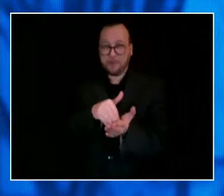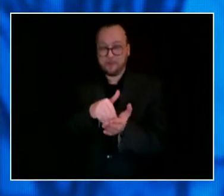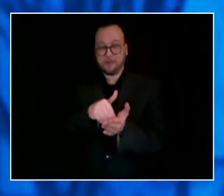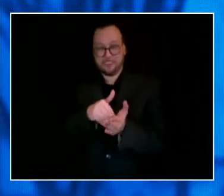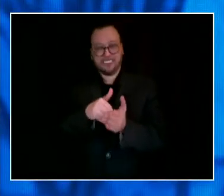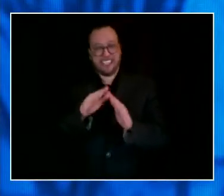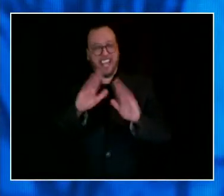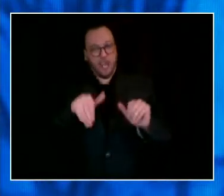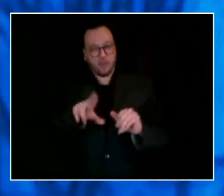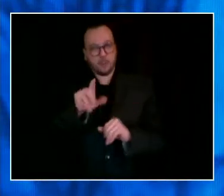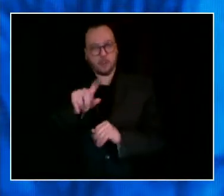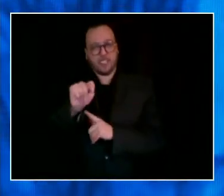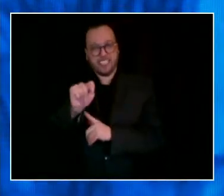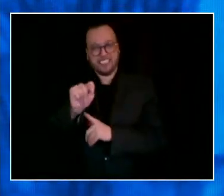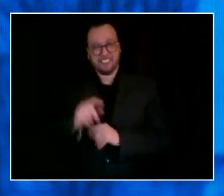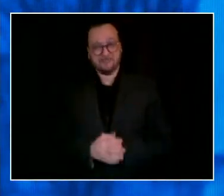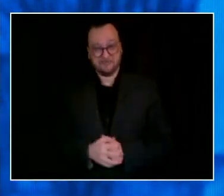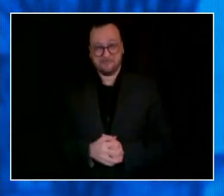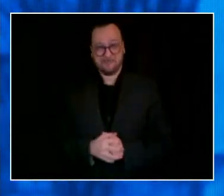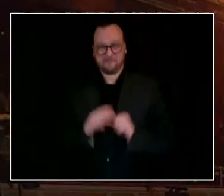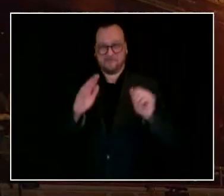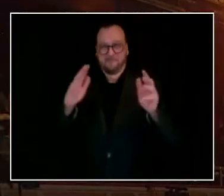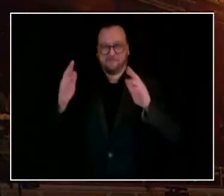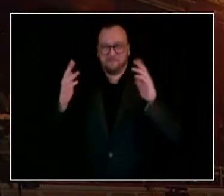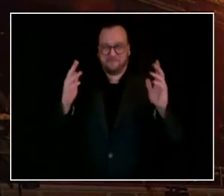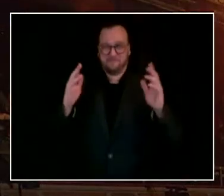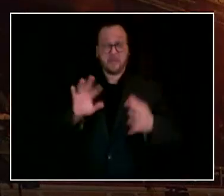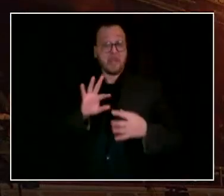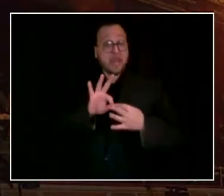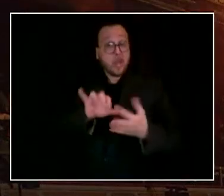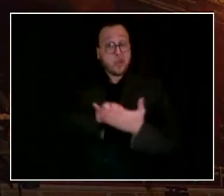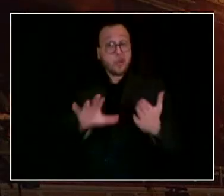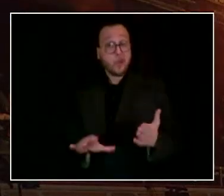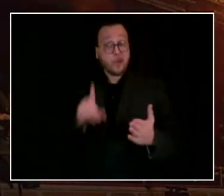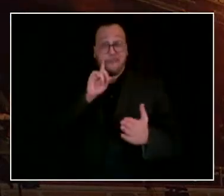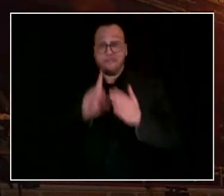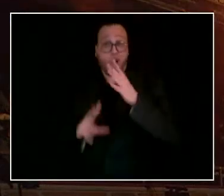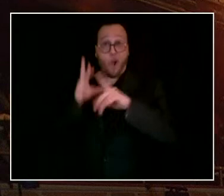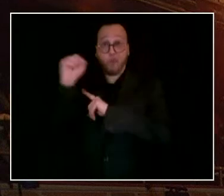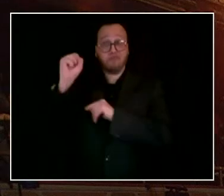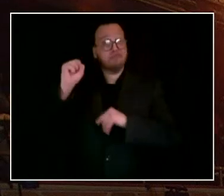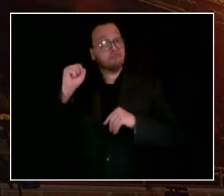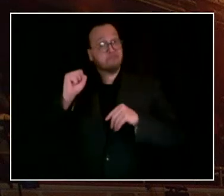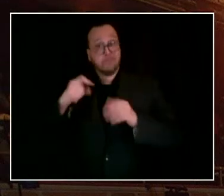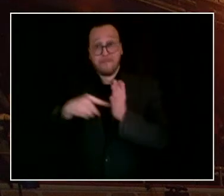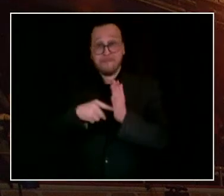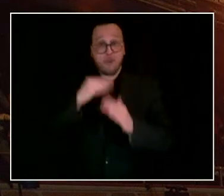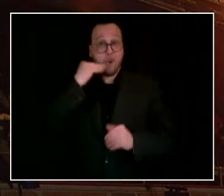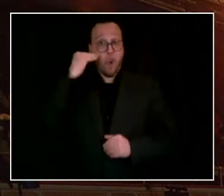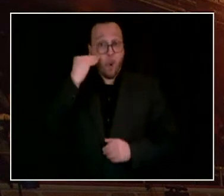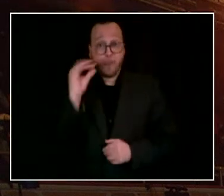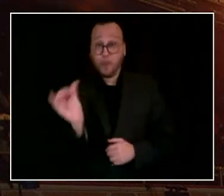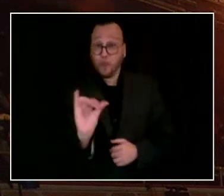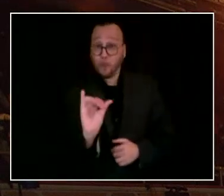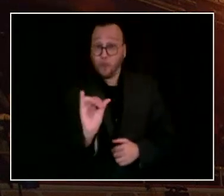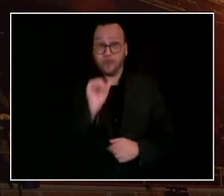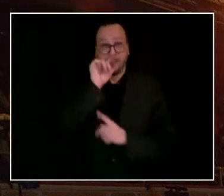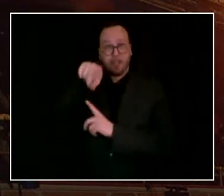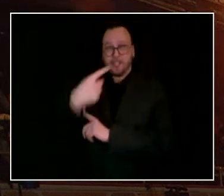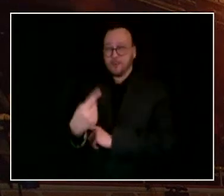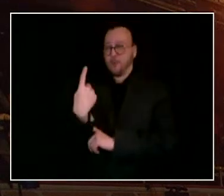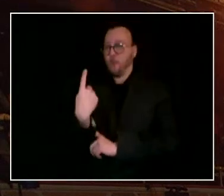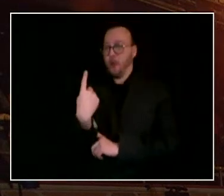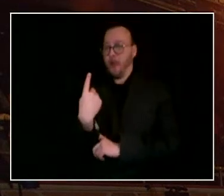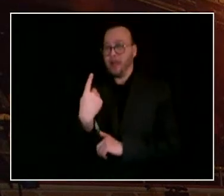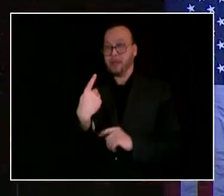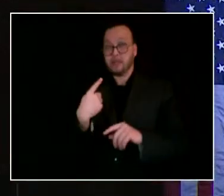housing and connecting New Yorkers to record amounts of affordable homes as well. Not just one, but